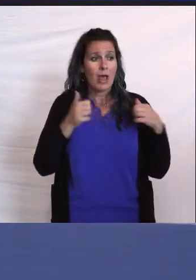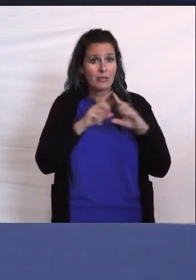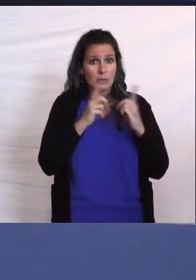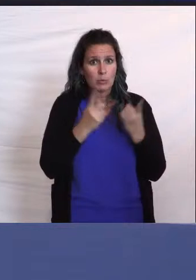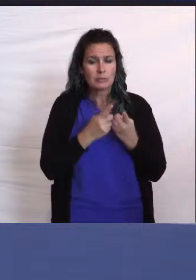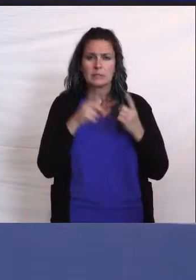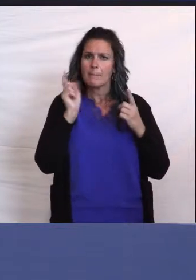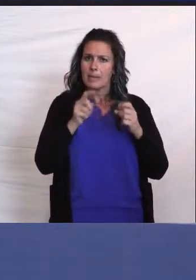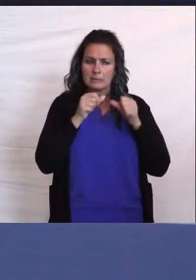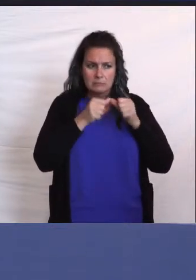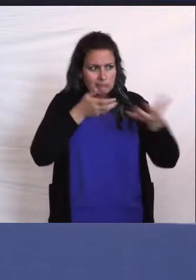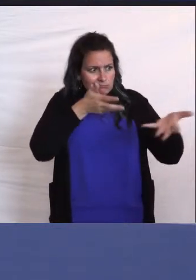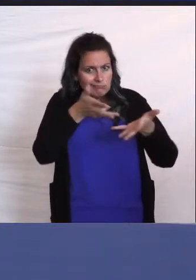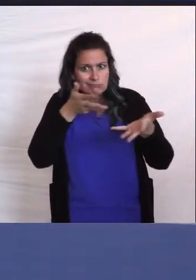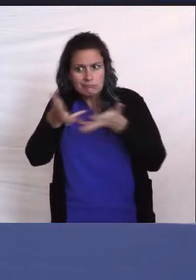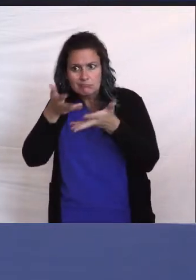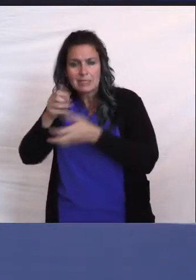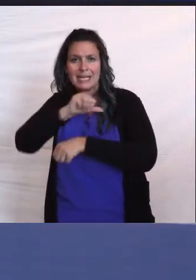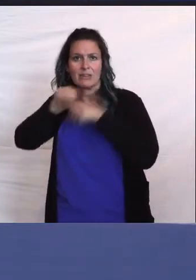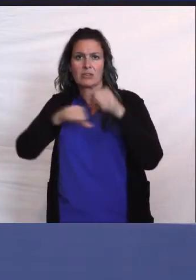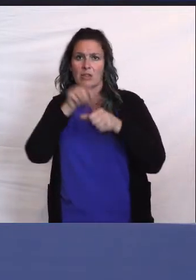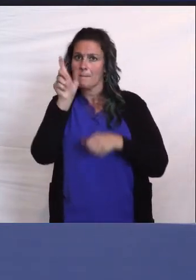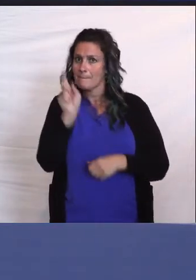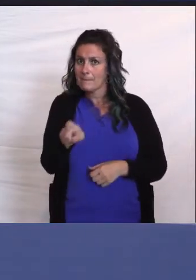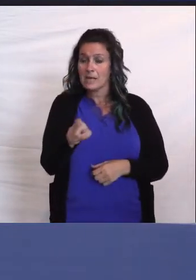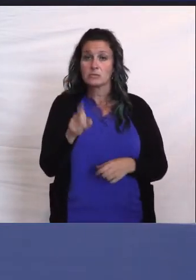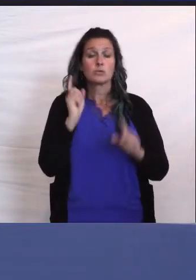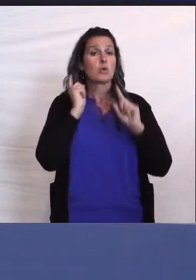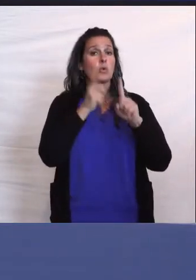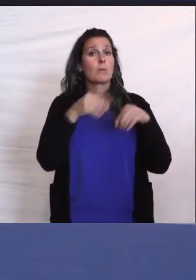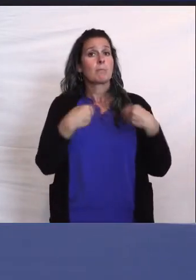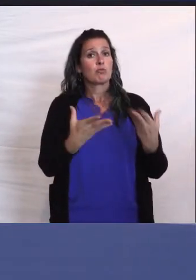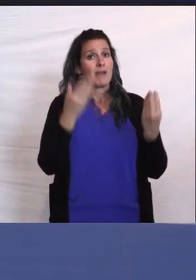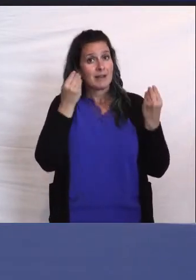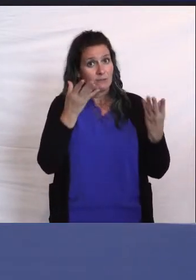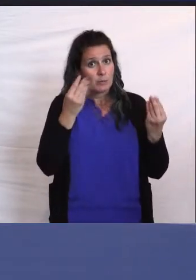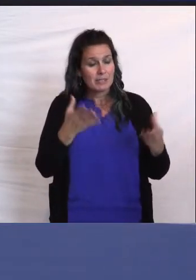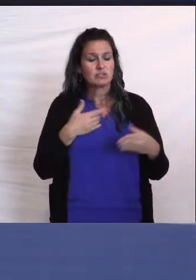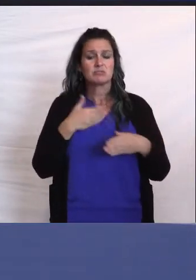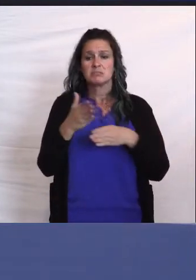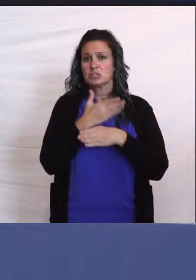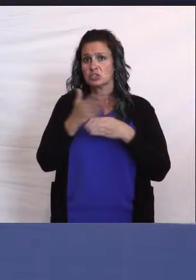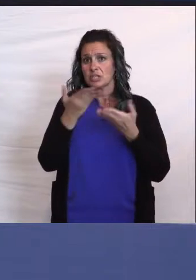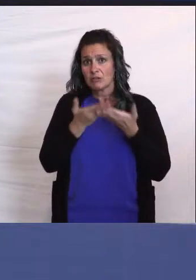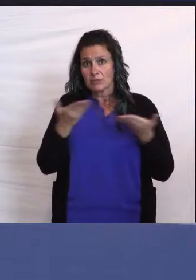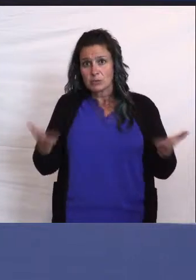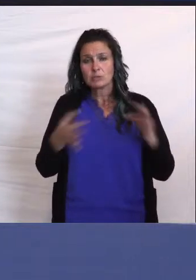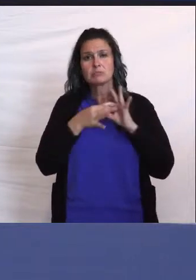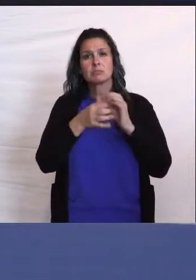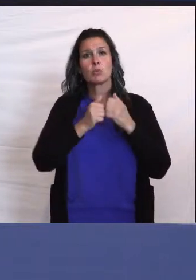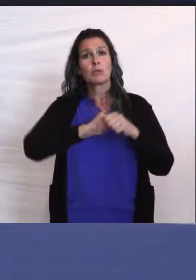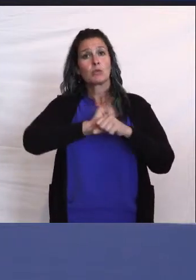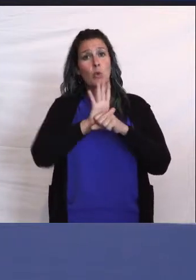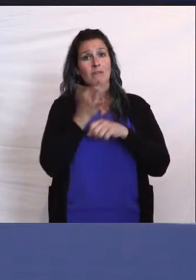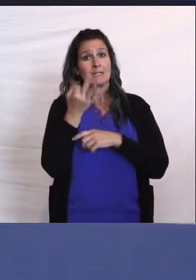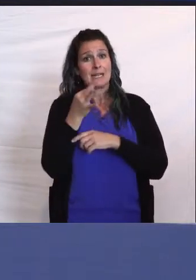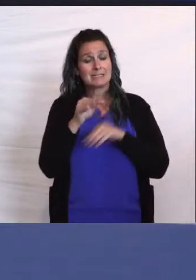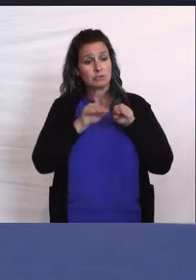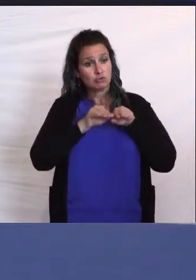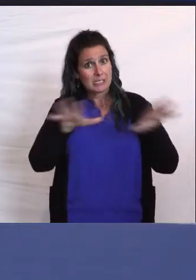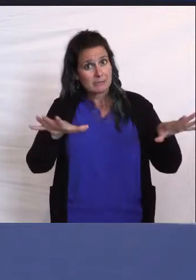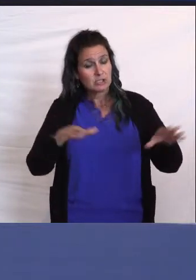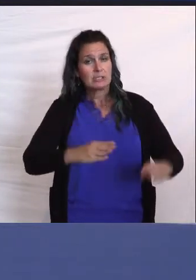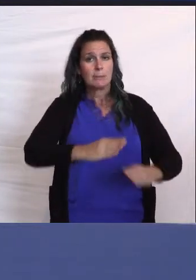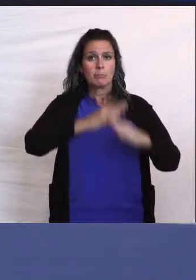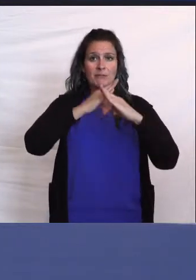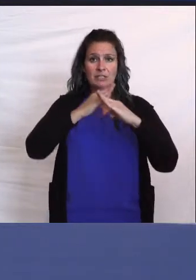close communications with each other to provide information and share resources on COVID-19 transmission,